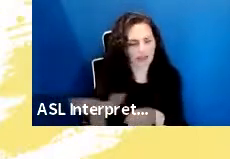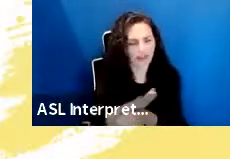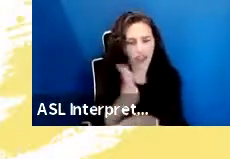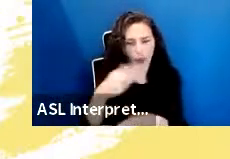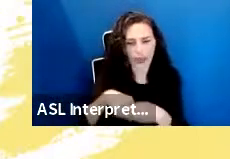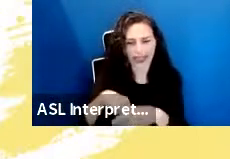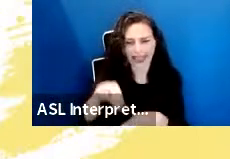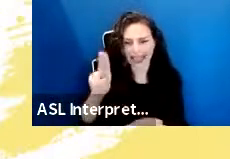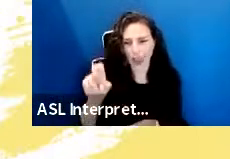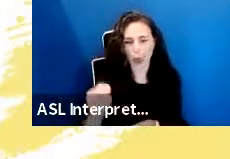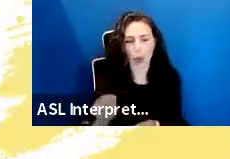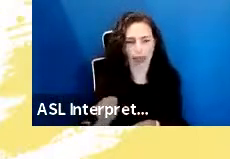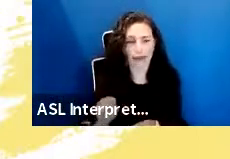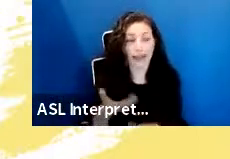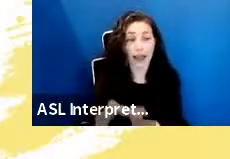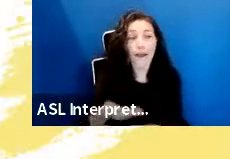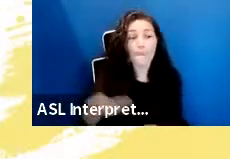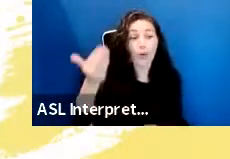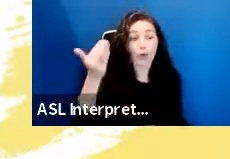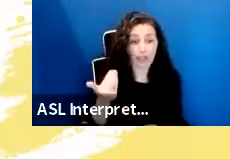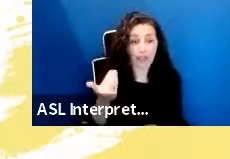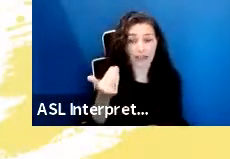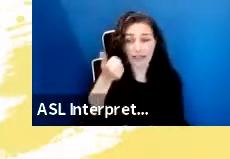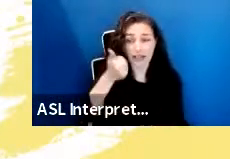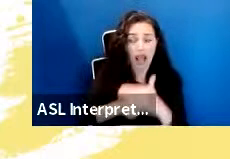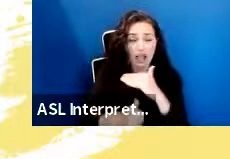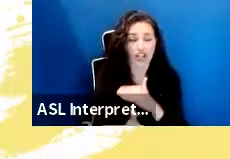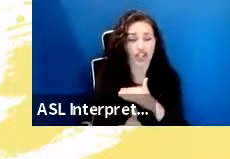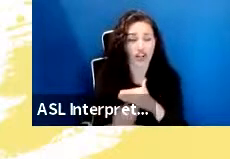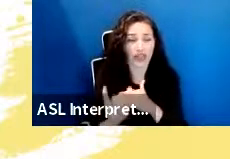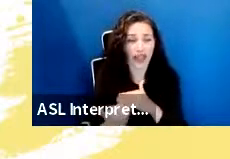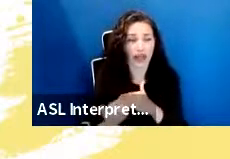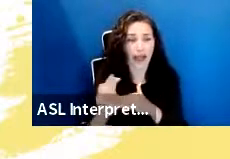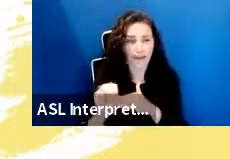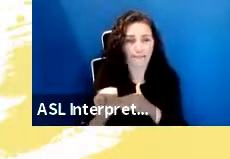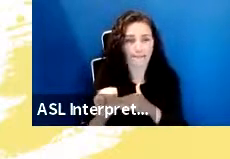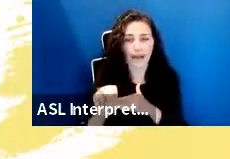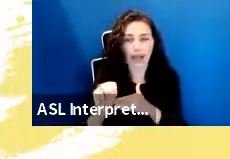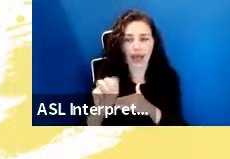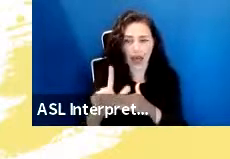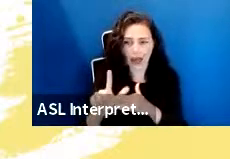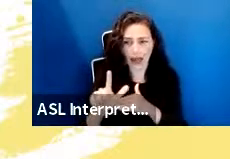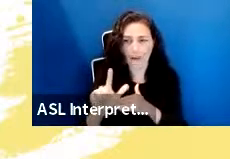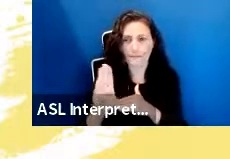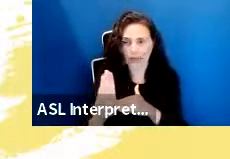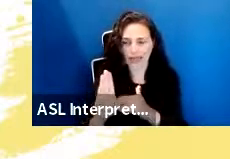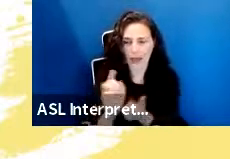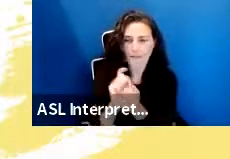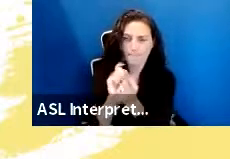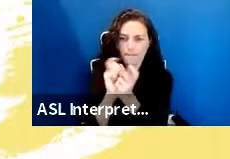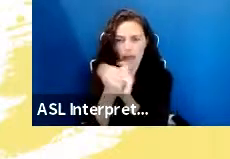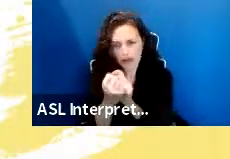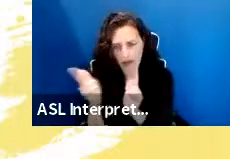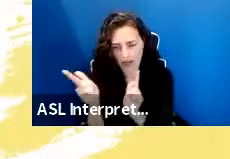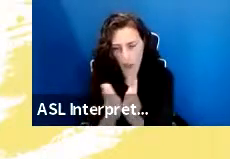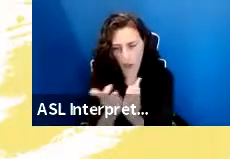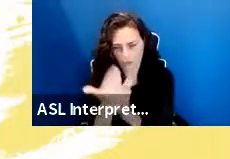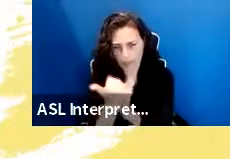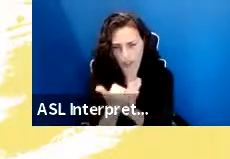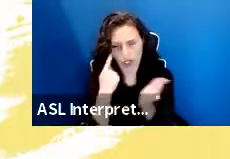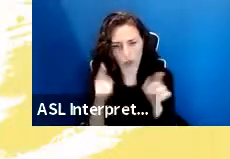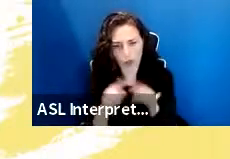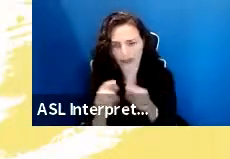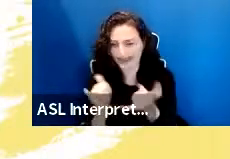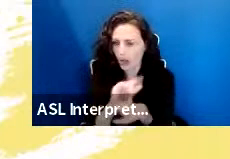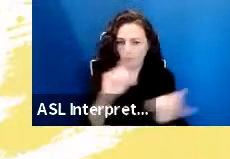States. Previously, under the moniker of the MLB, the modified low budget agreement, we are